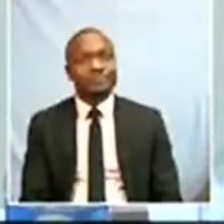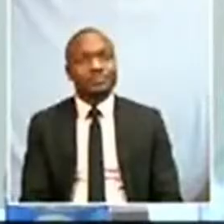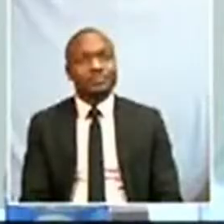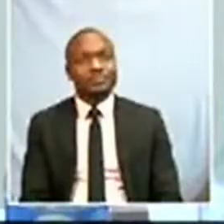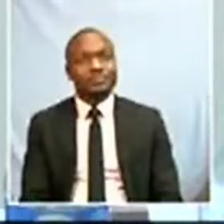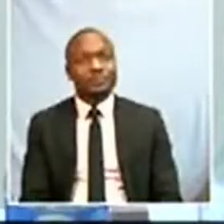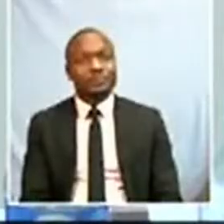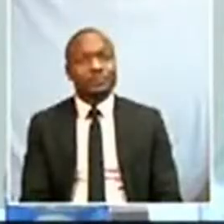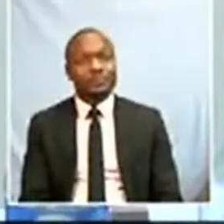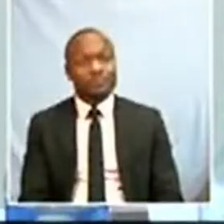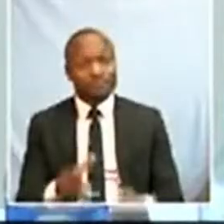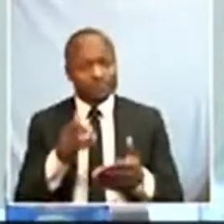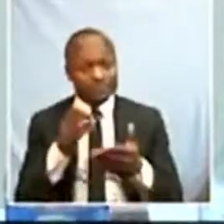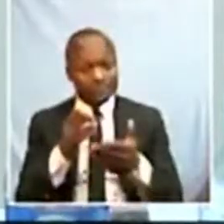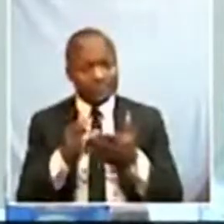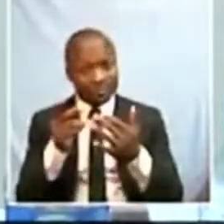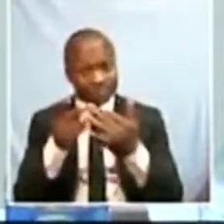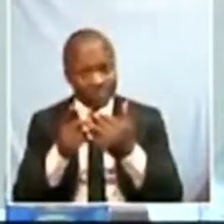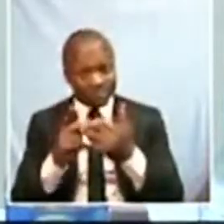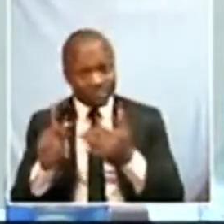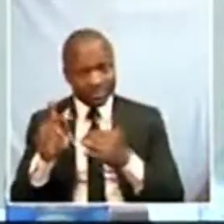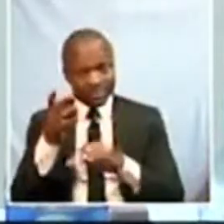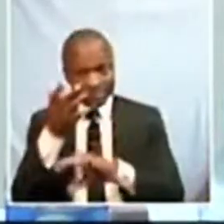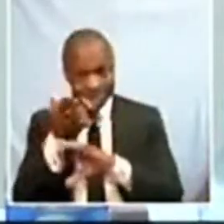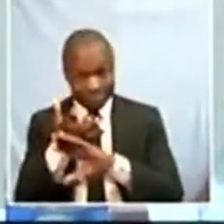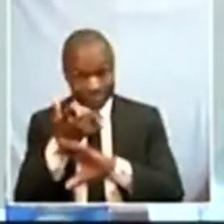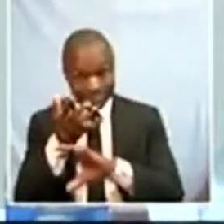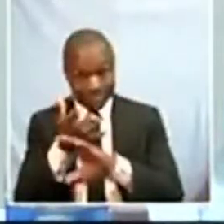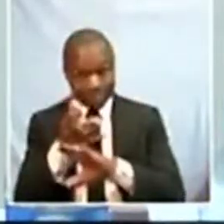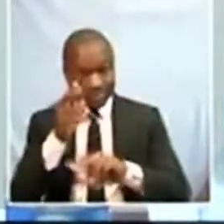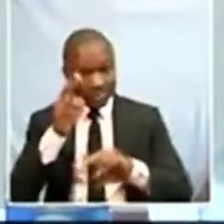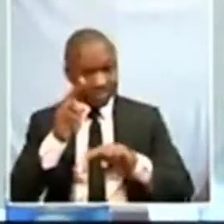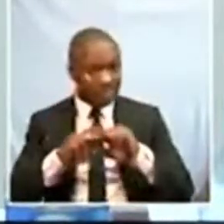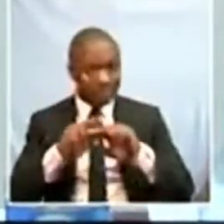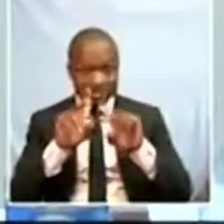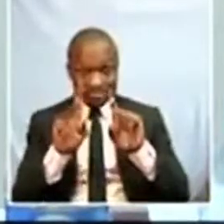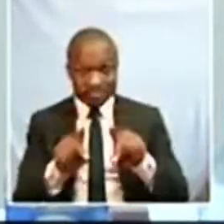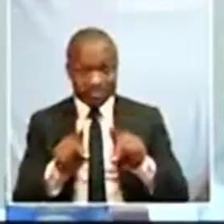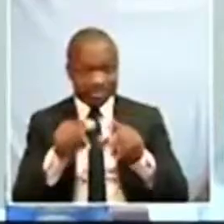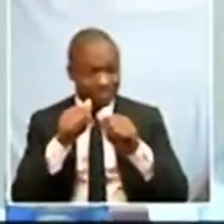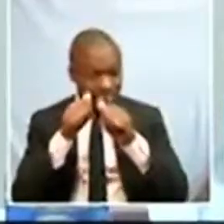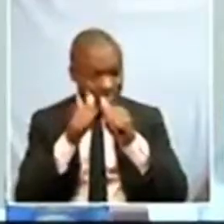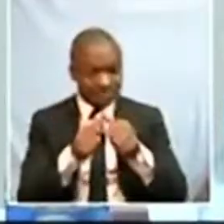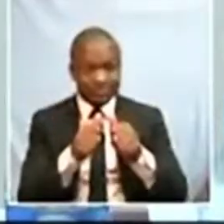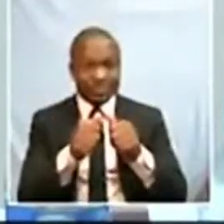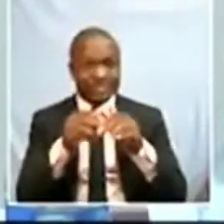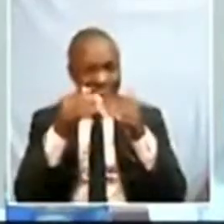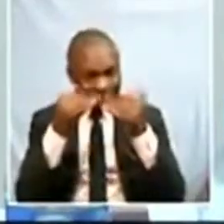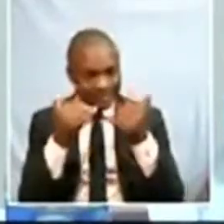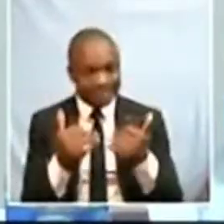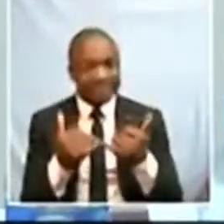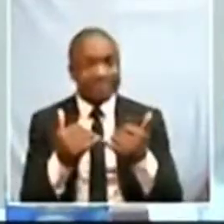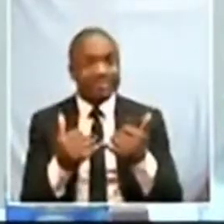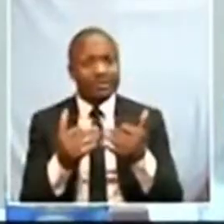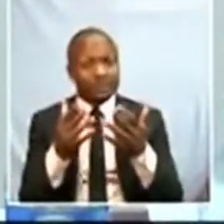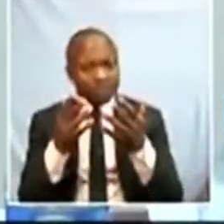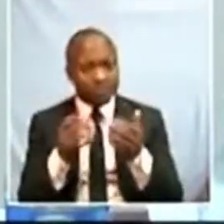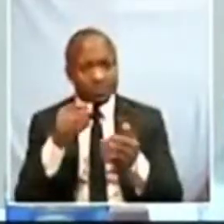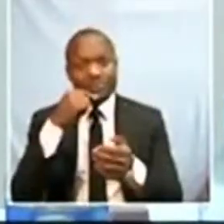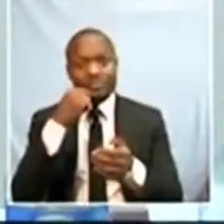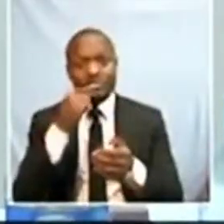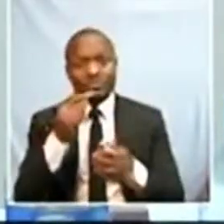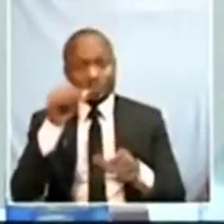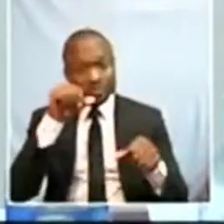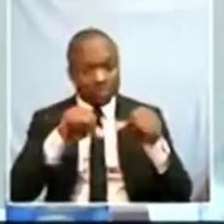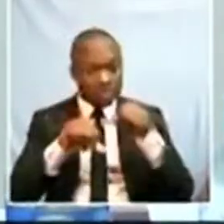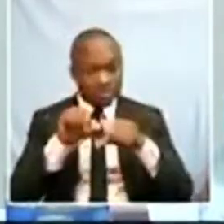and this is the part that is so difficult for the chair, to follow, especially now when you want to say the